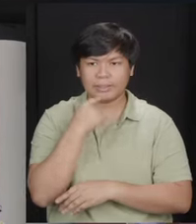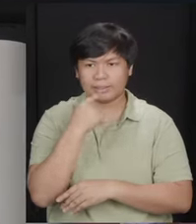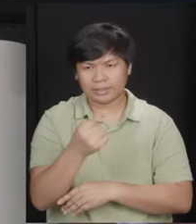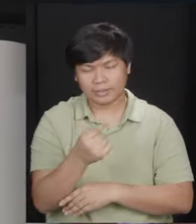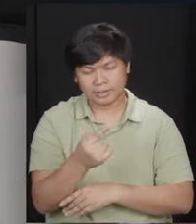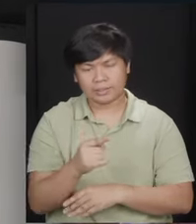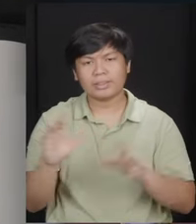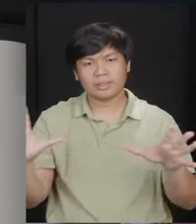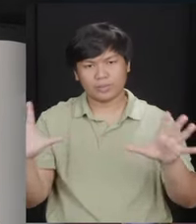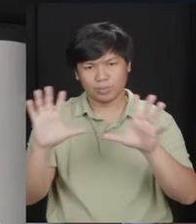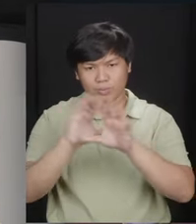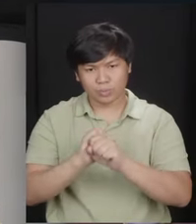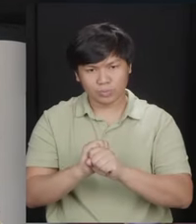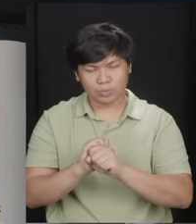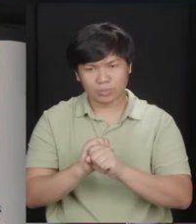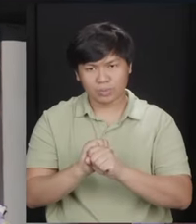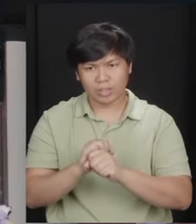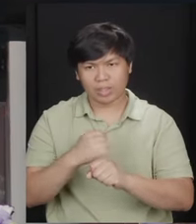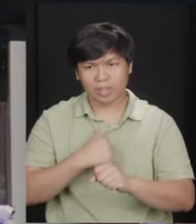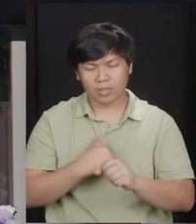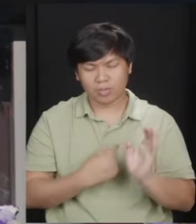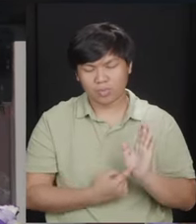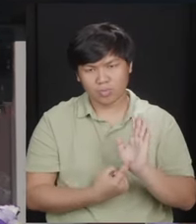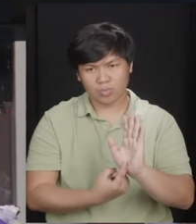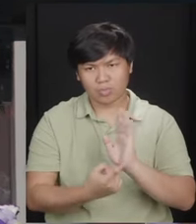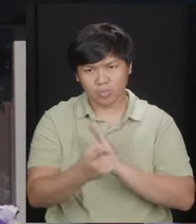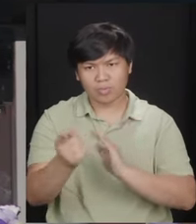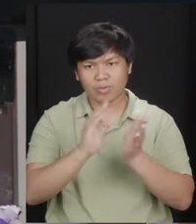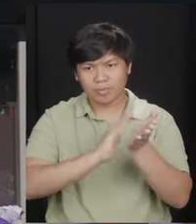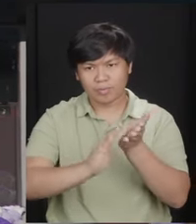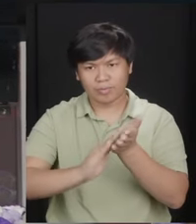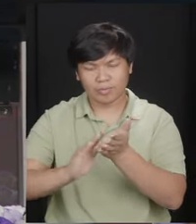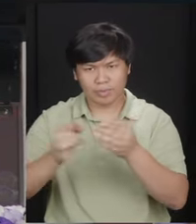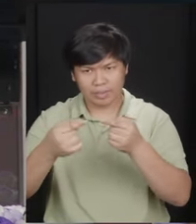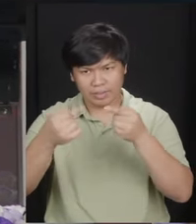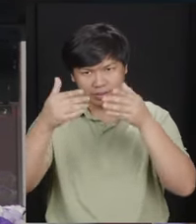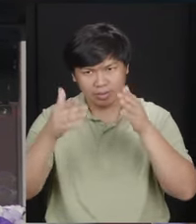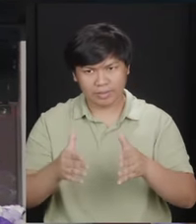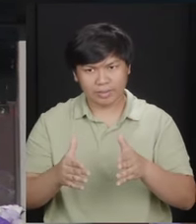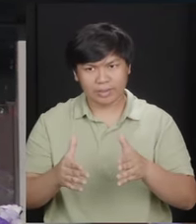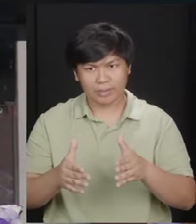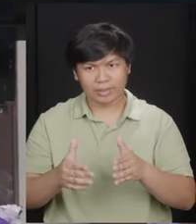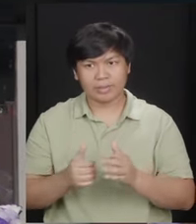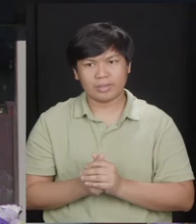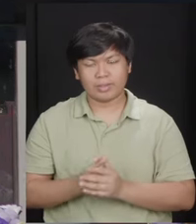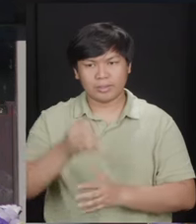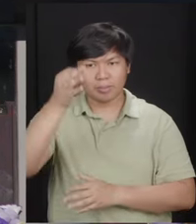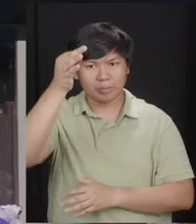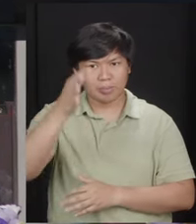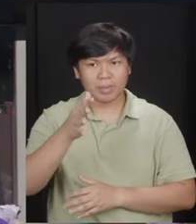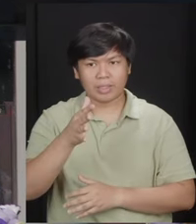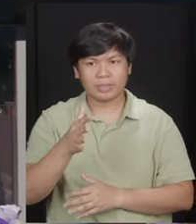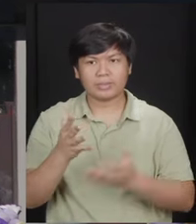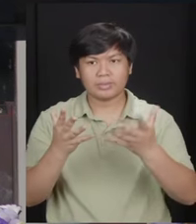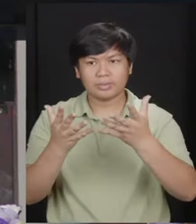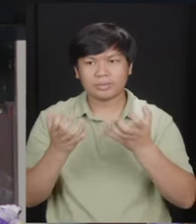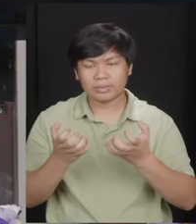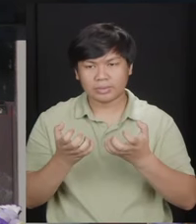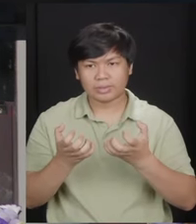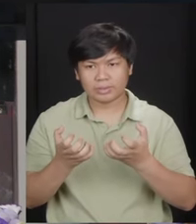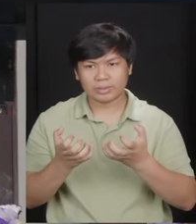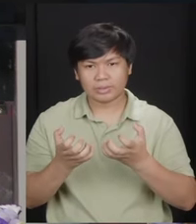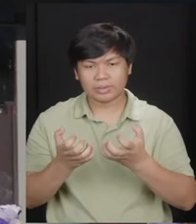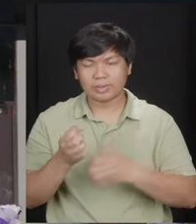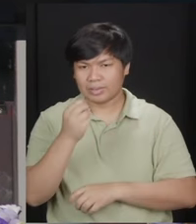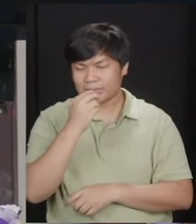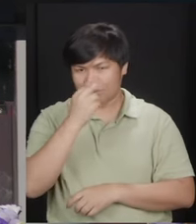in conclusion, I remind you all, forgive your enemies. And then like any good pastor, he wanted to end with a